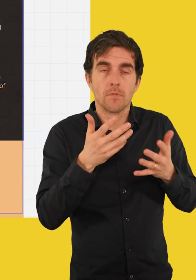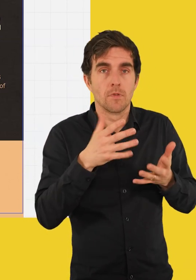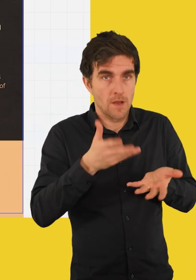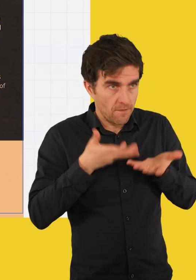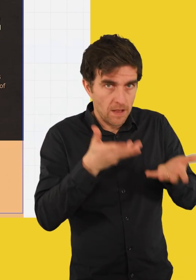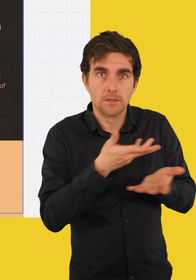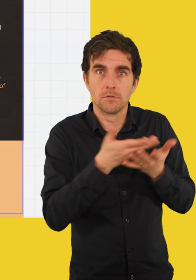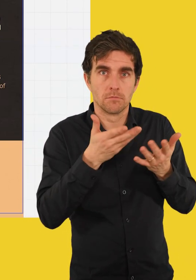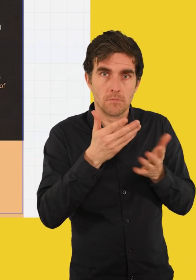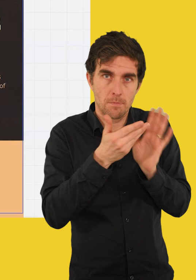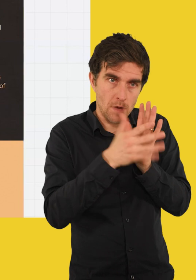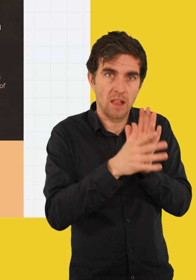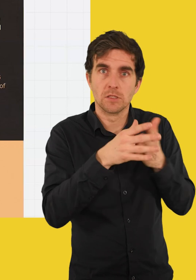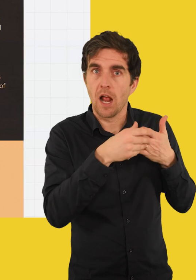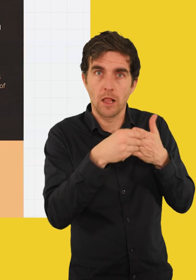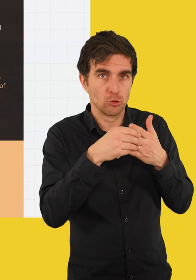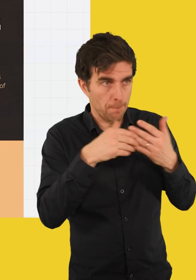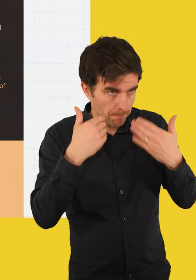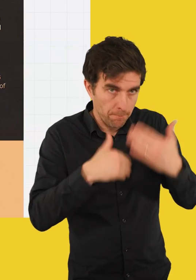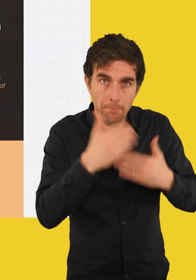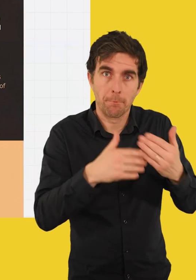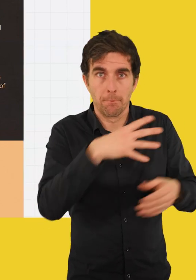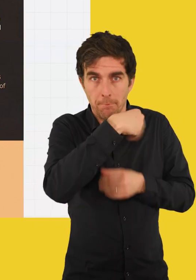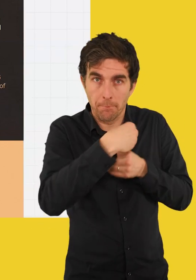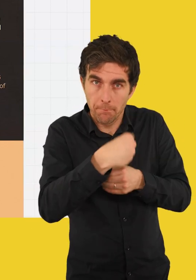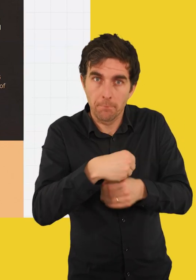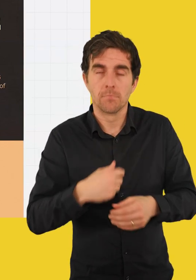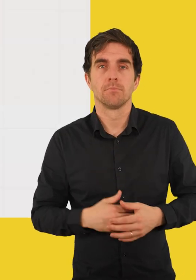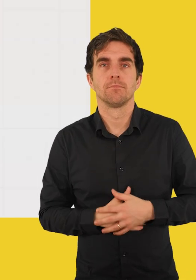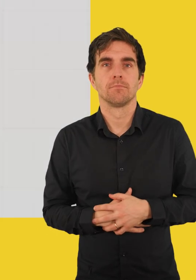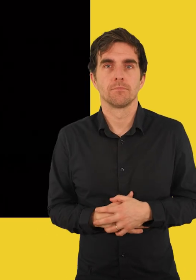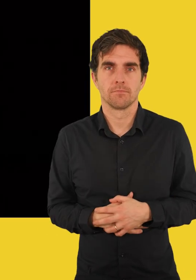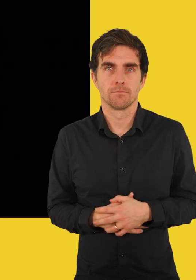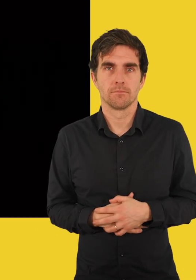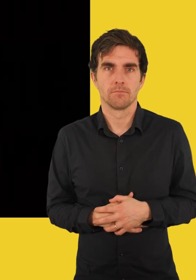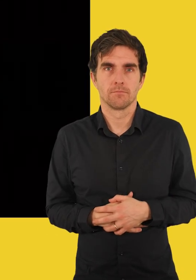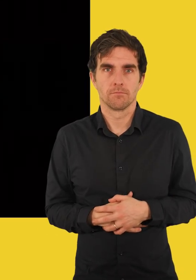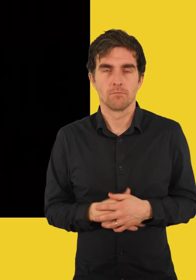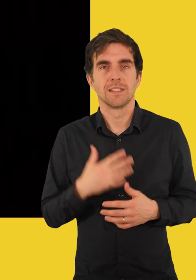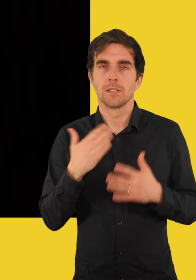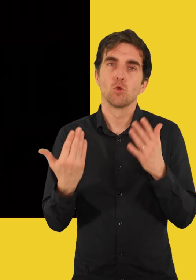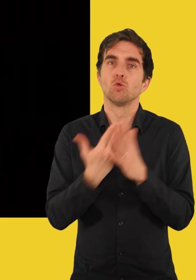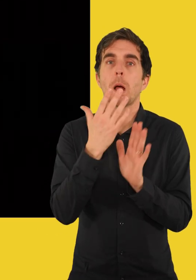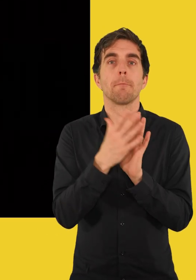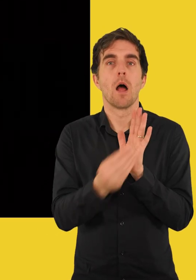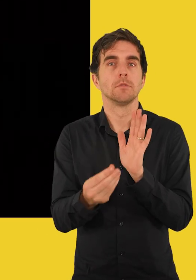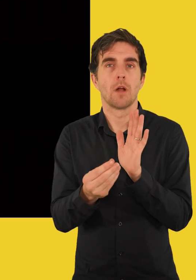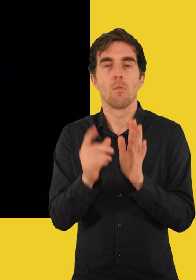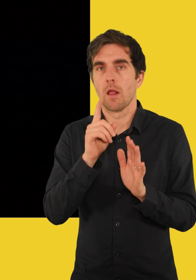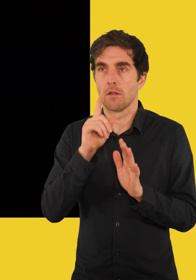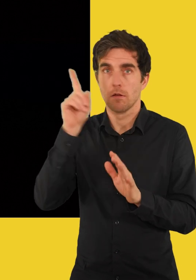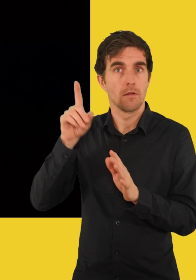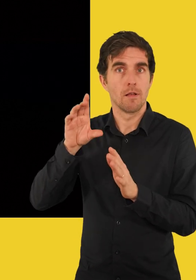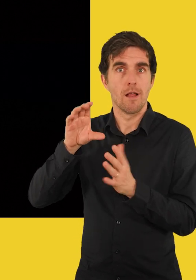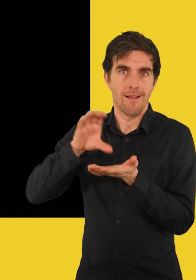investment in needed marginalised leadership. We need a new model for